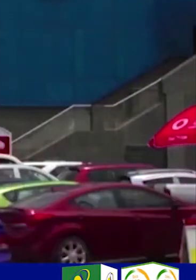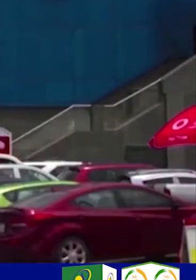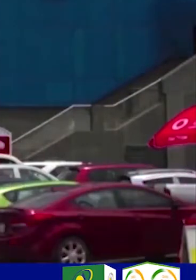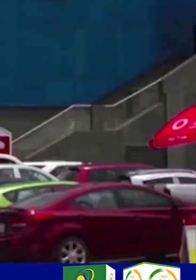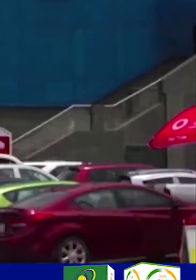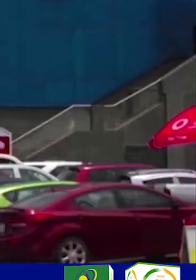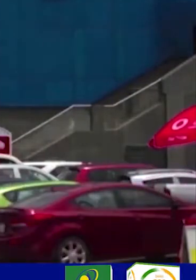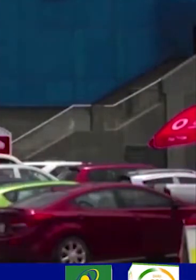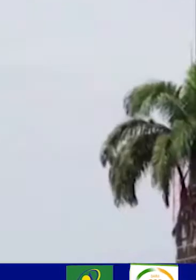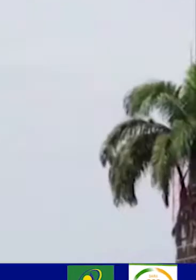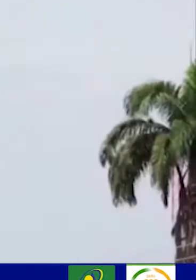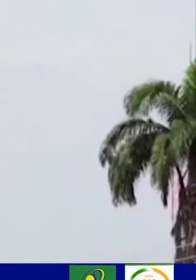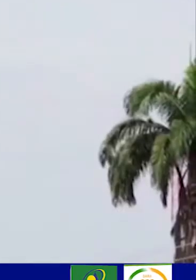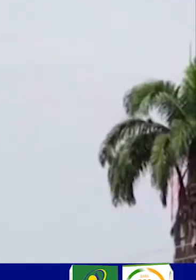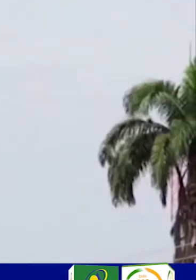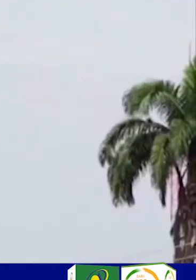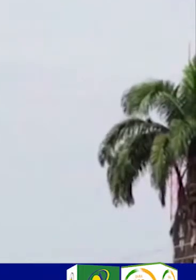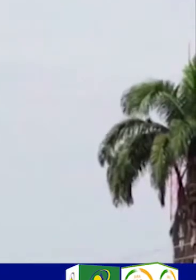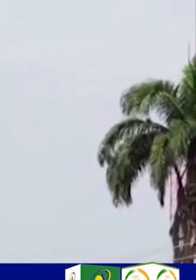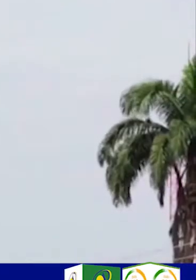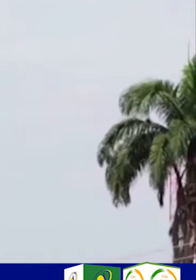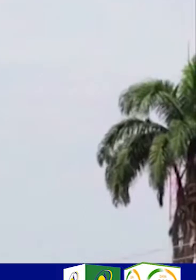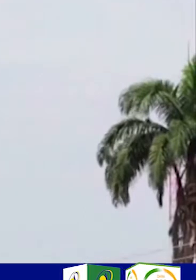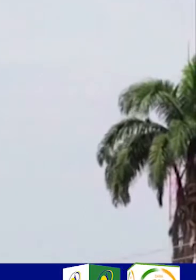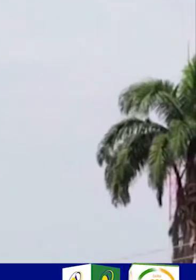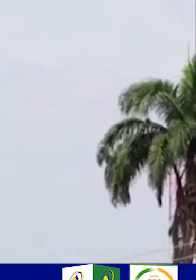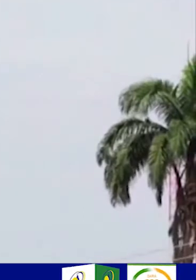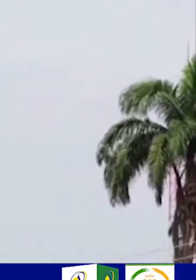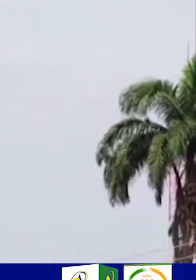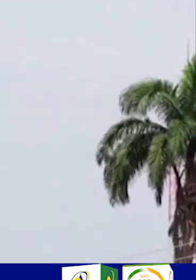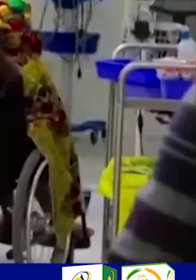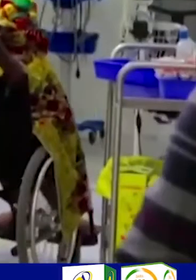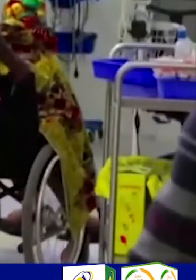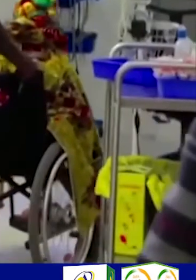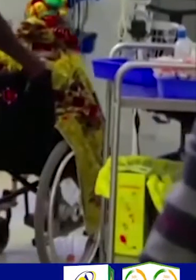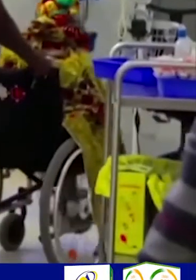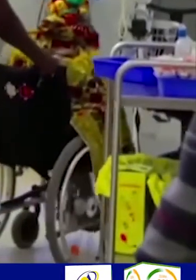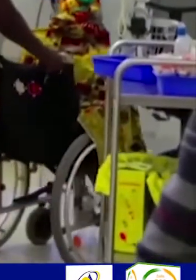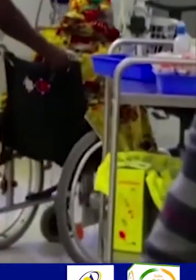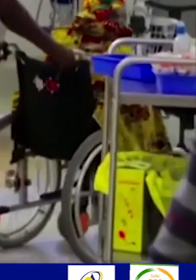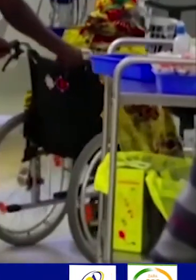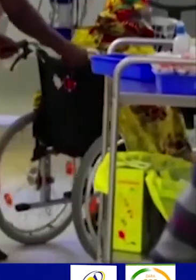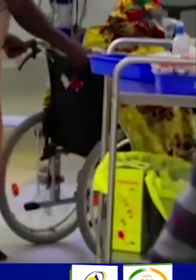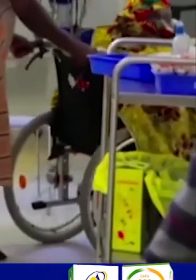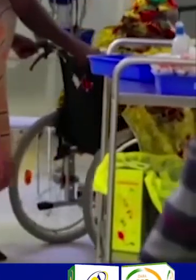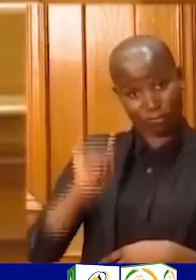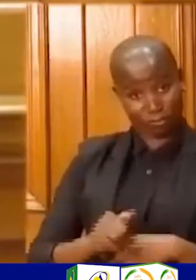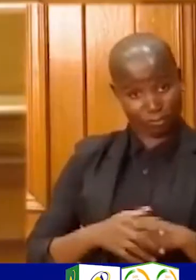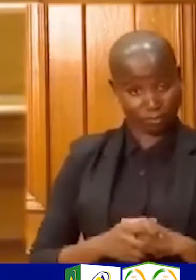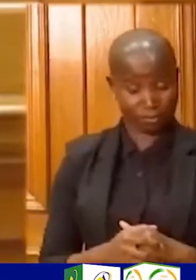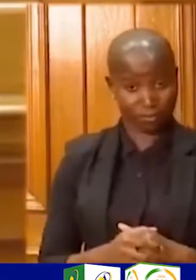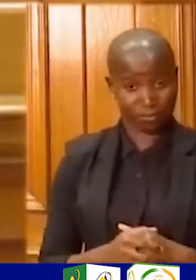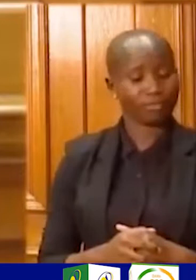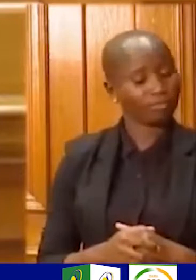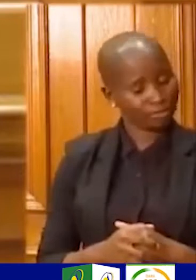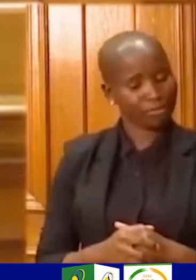South African public. The country has chosen to buy vaccine supplies through the multilateral COVAX scheme, which will cover about 10% of the population. We have